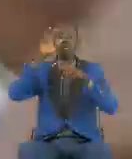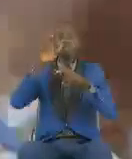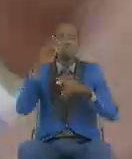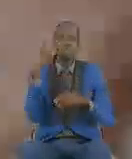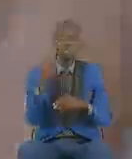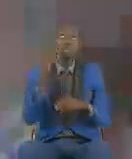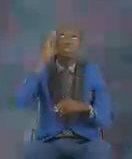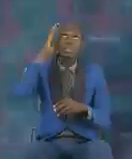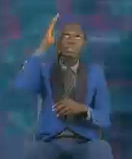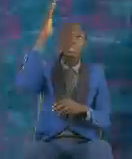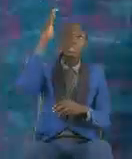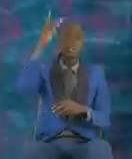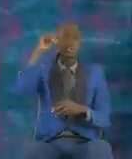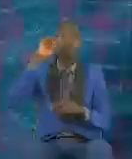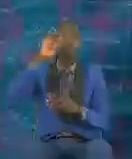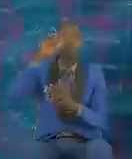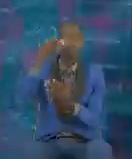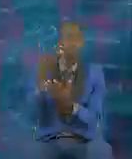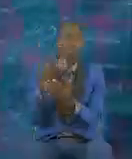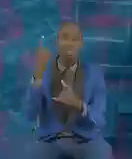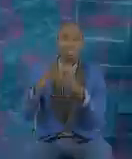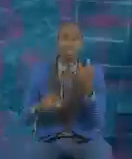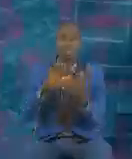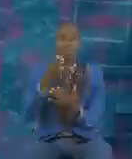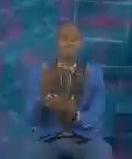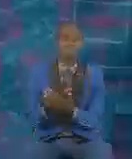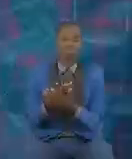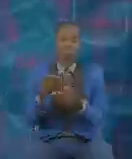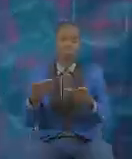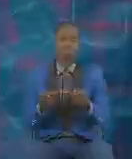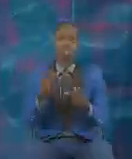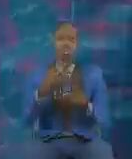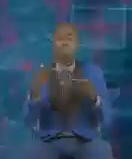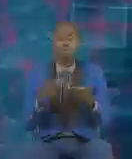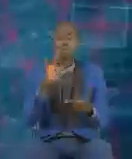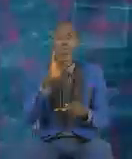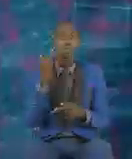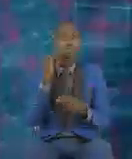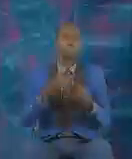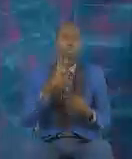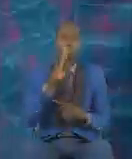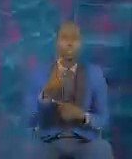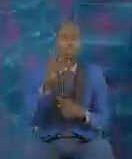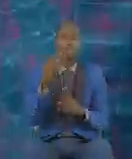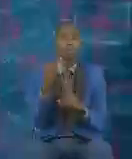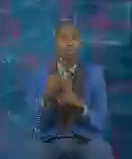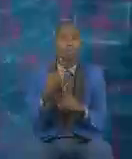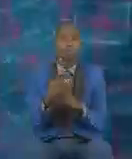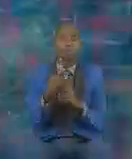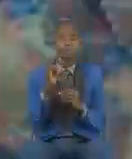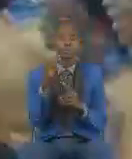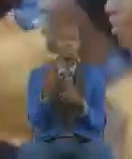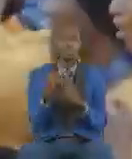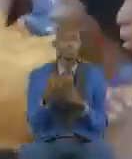the destination, the place you're supposed to be, the word, the word, the word,